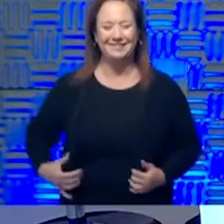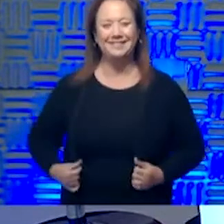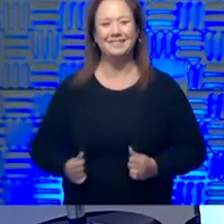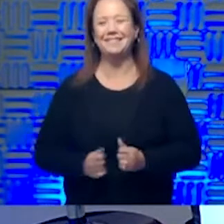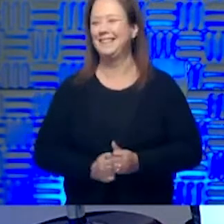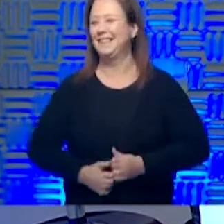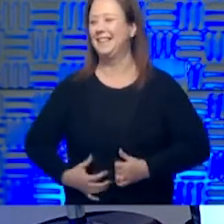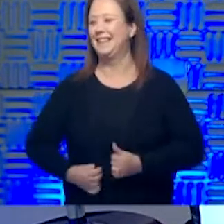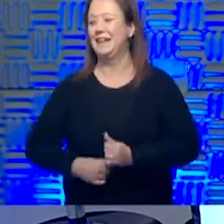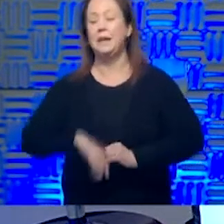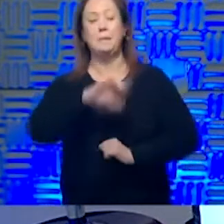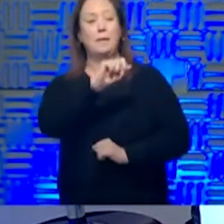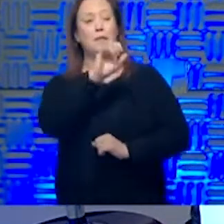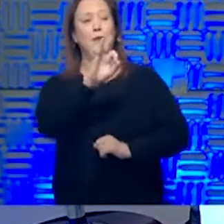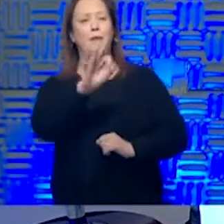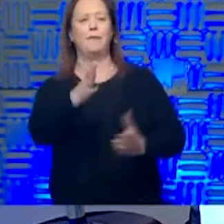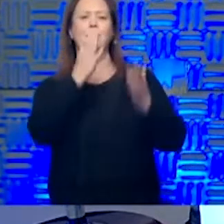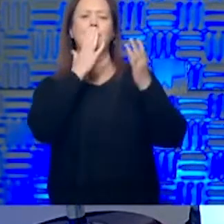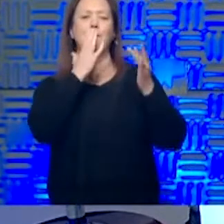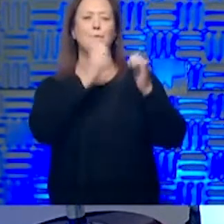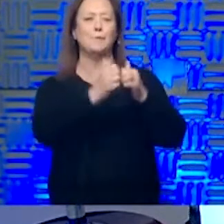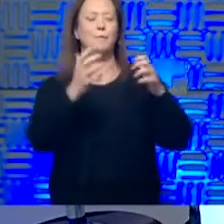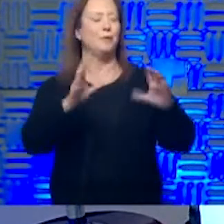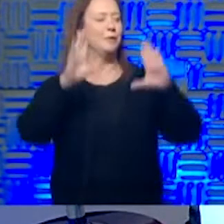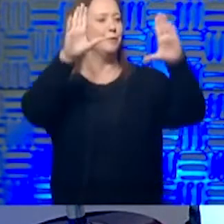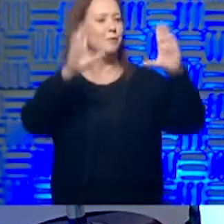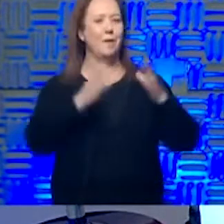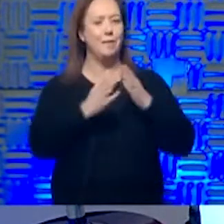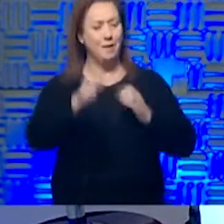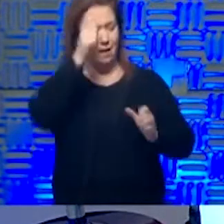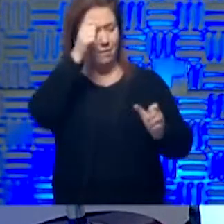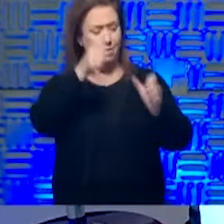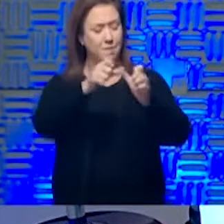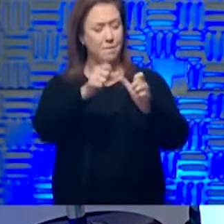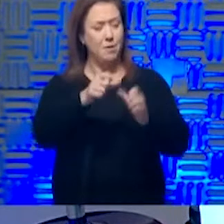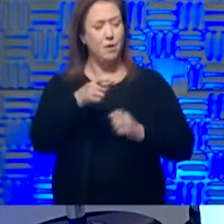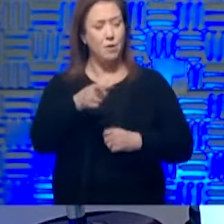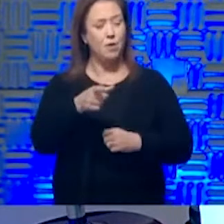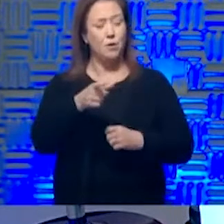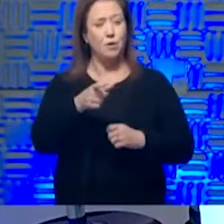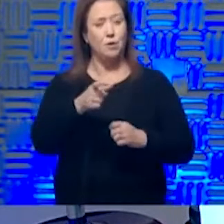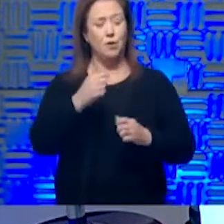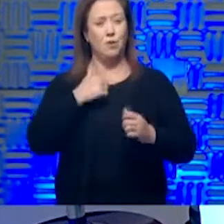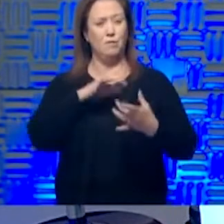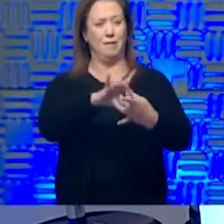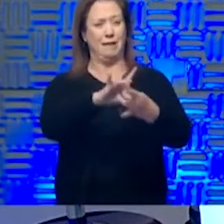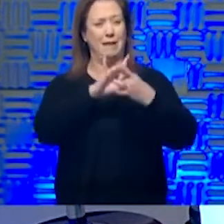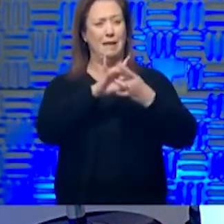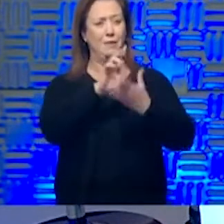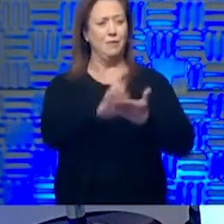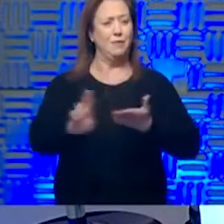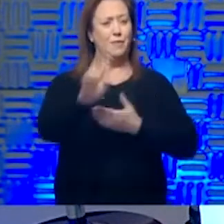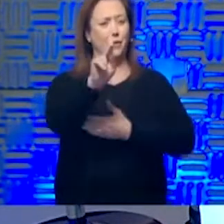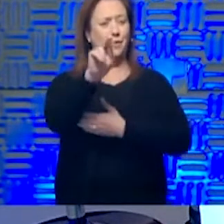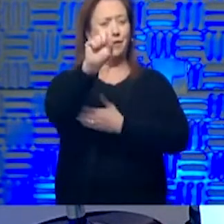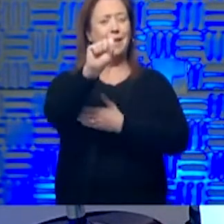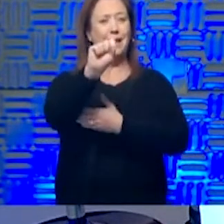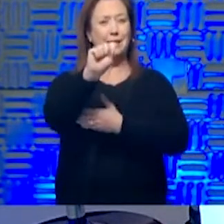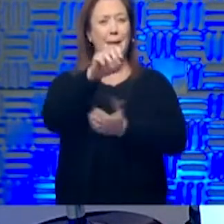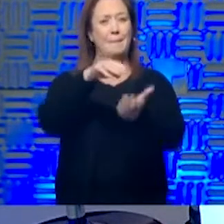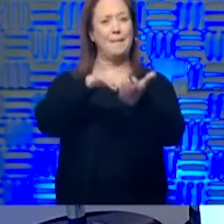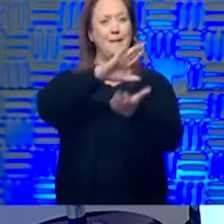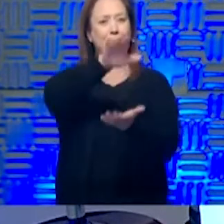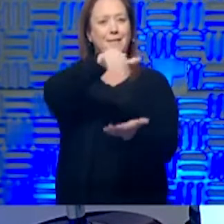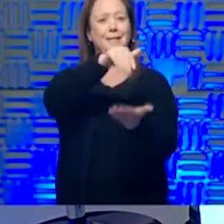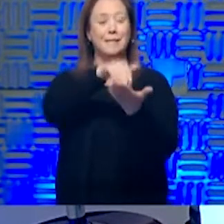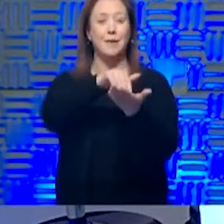But Jeff, this is a great thing, and thank you so much. Yeah. And as I remember, you've got deep ties to the University of Kansas Medical